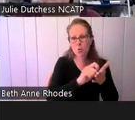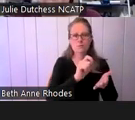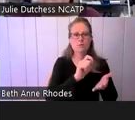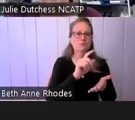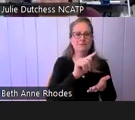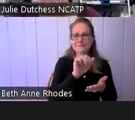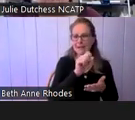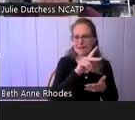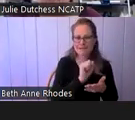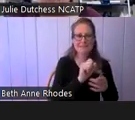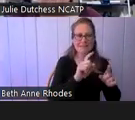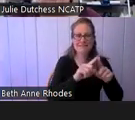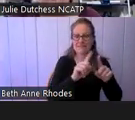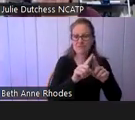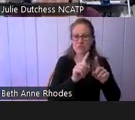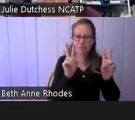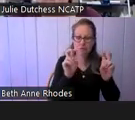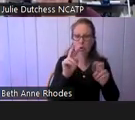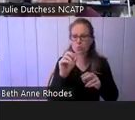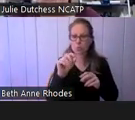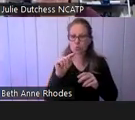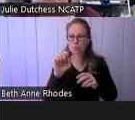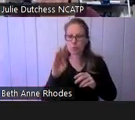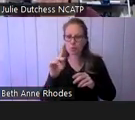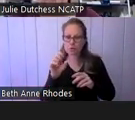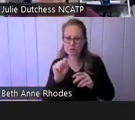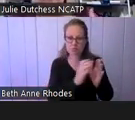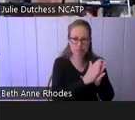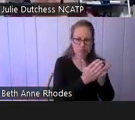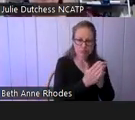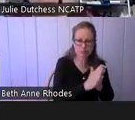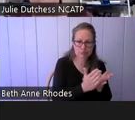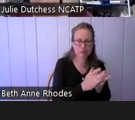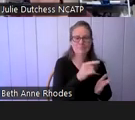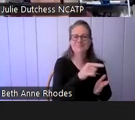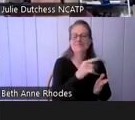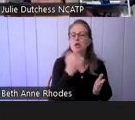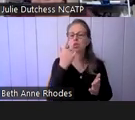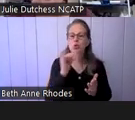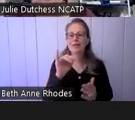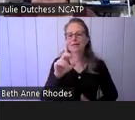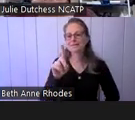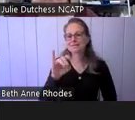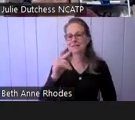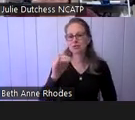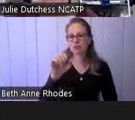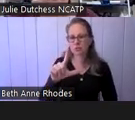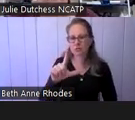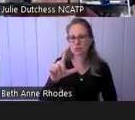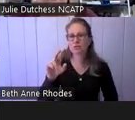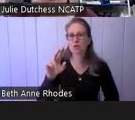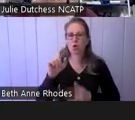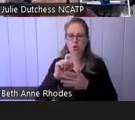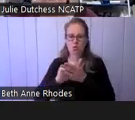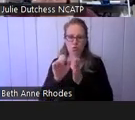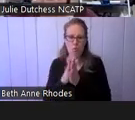notebooks, and things like that. And so when we're talking about note-taking apps, they're kind of like digital notebooks, if you will, that let you kind of like jot down